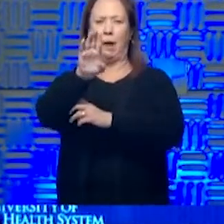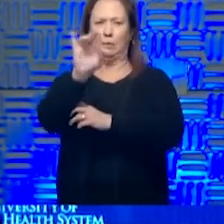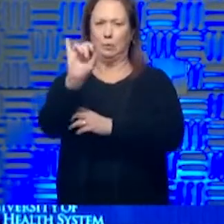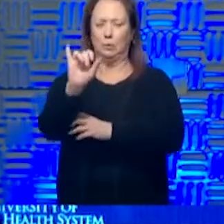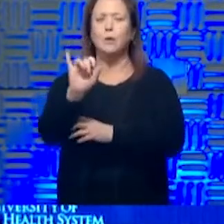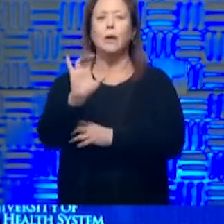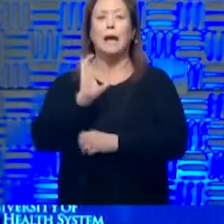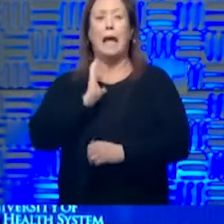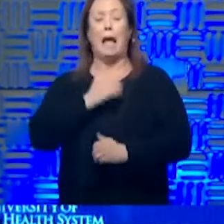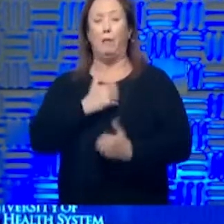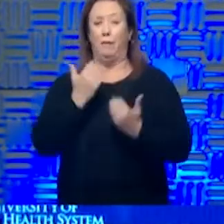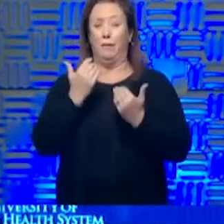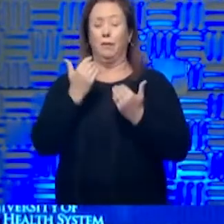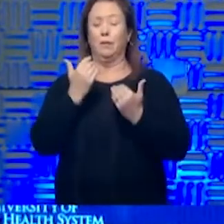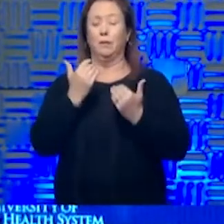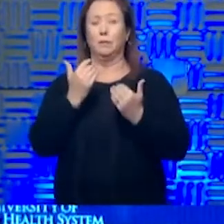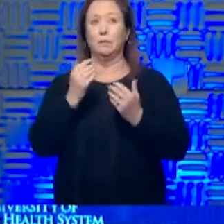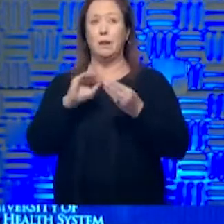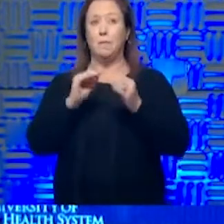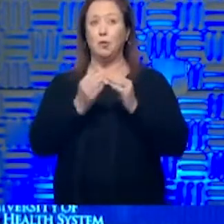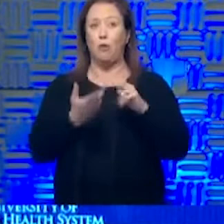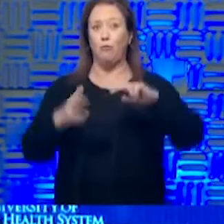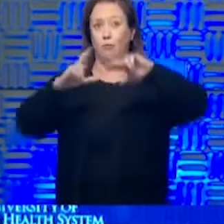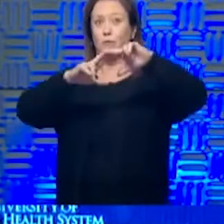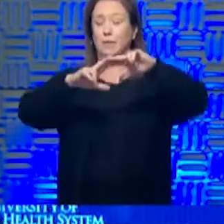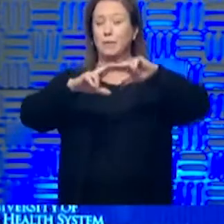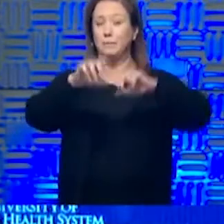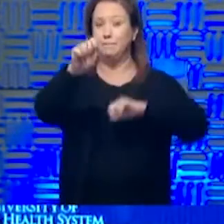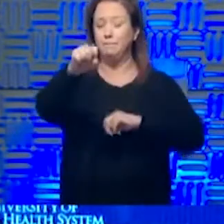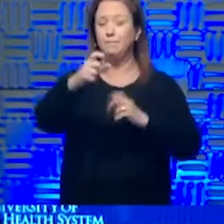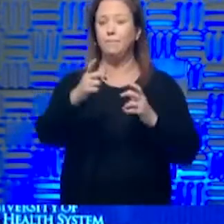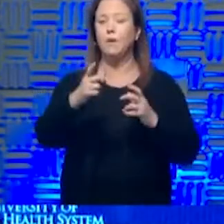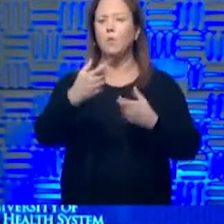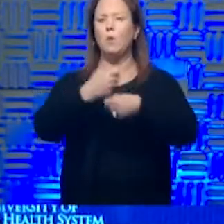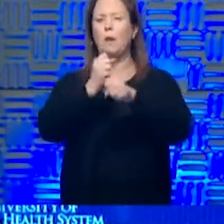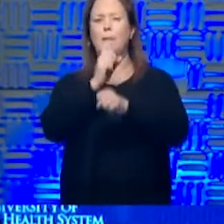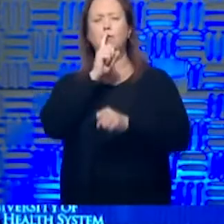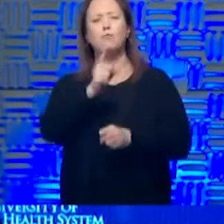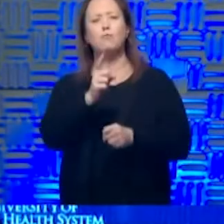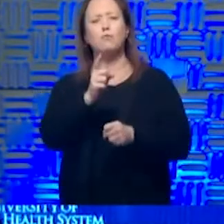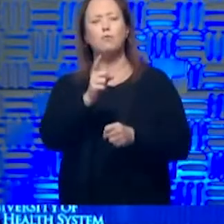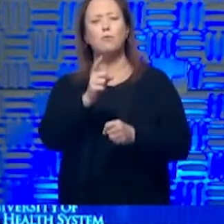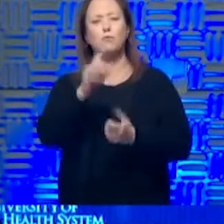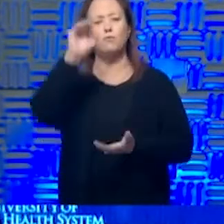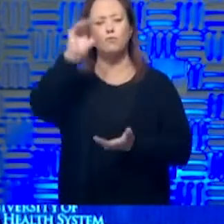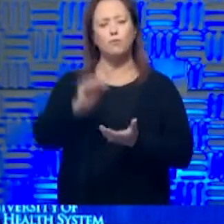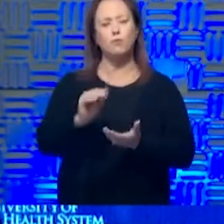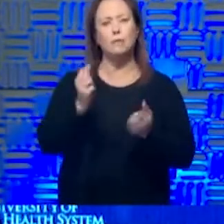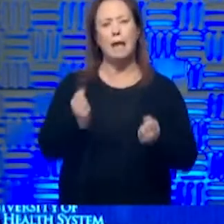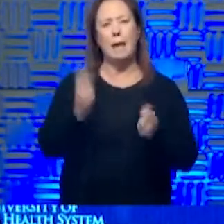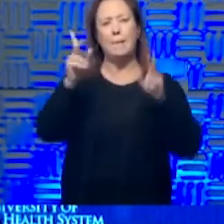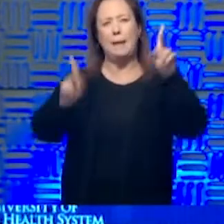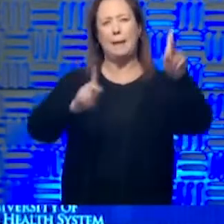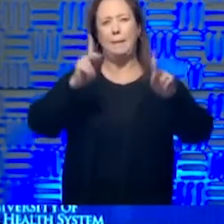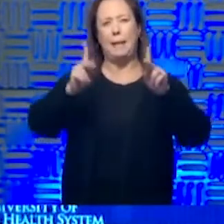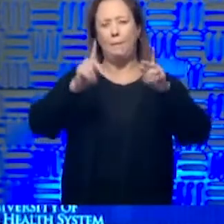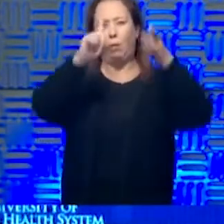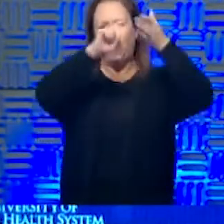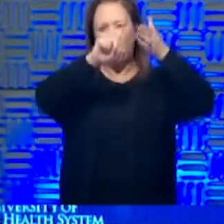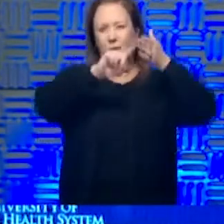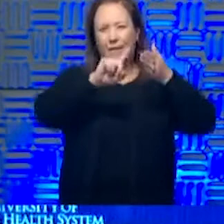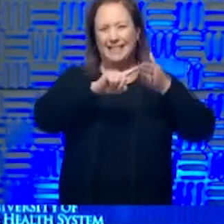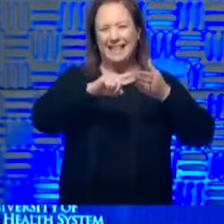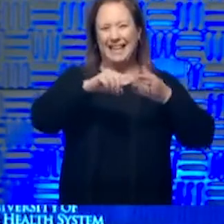Our capacity is starting to increase, and one of the things we're trying to do is make sure that we were able to reduce the number of people under